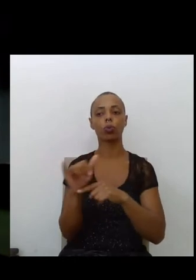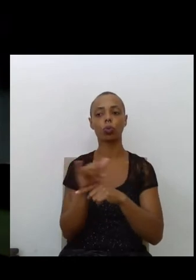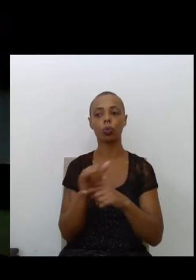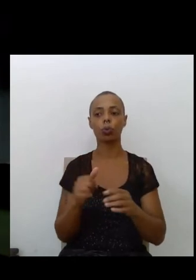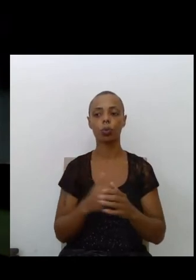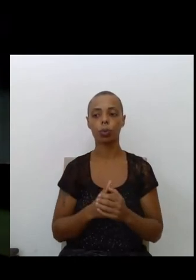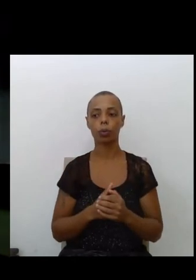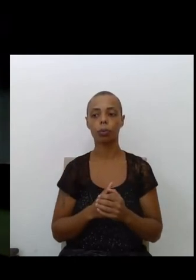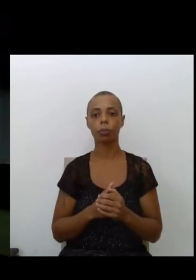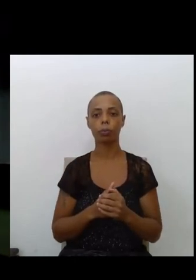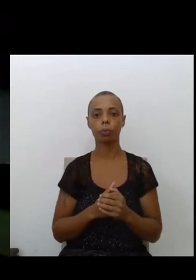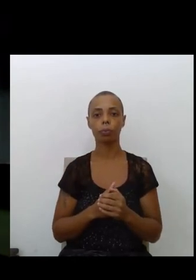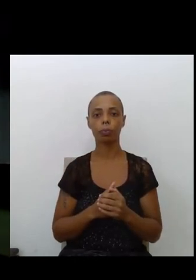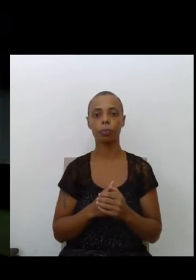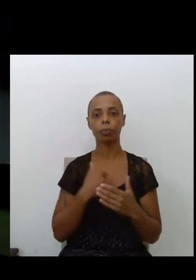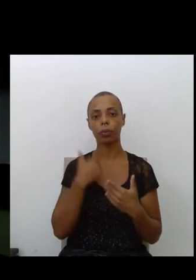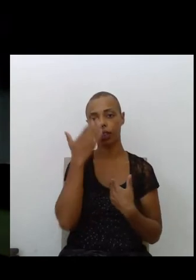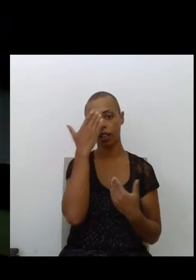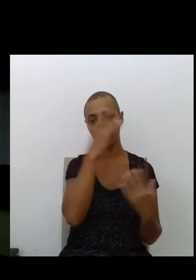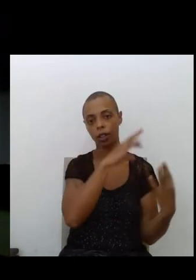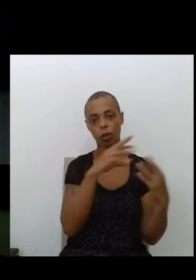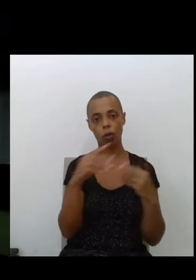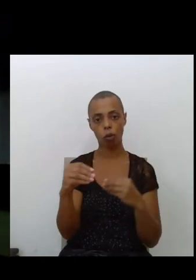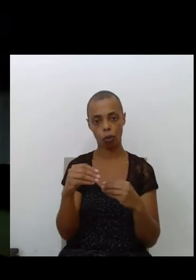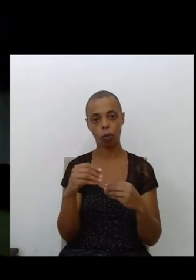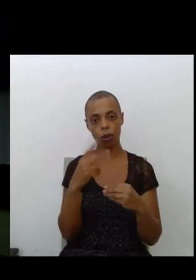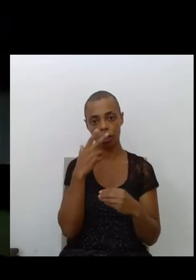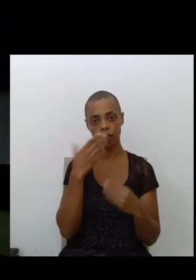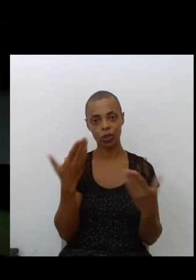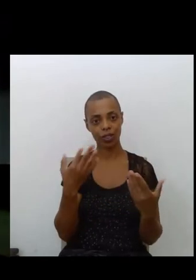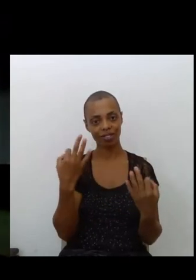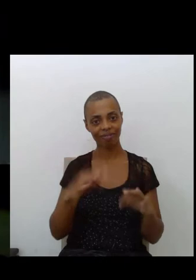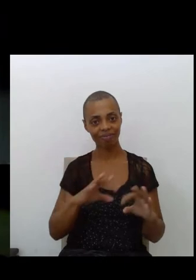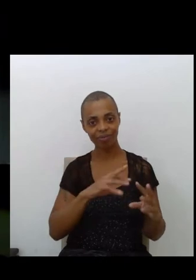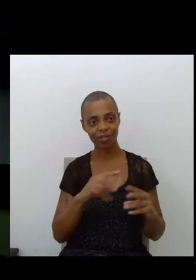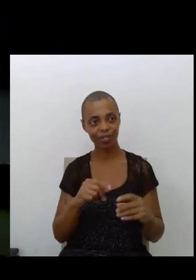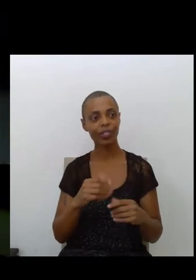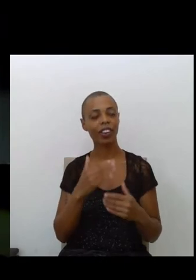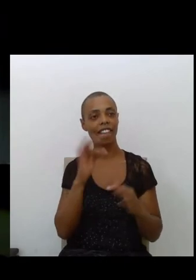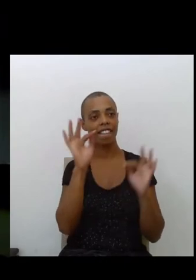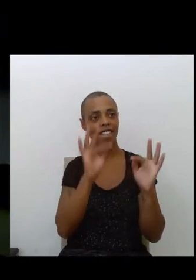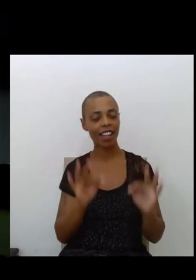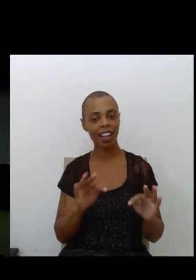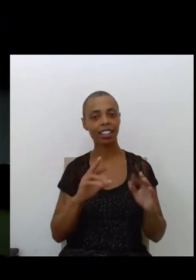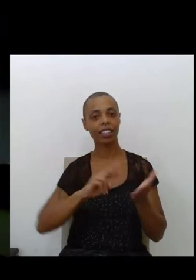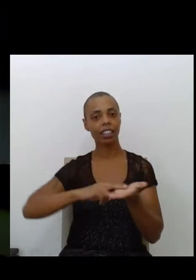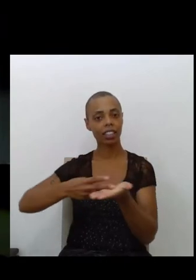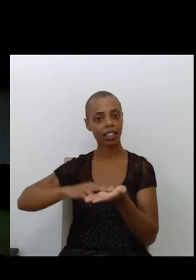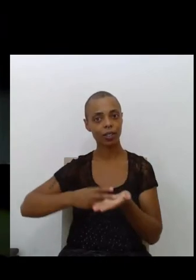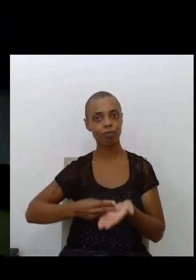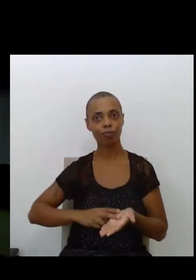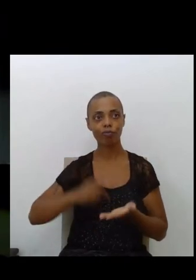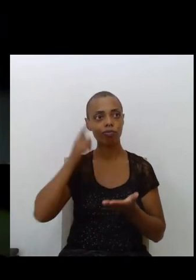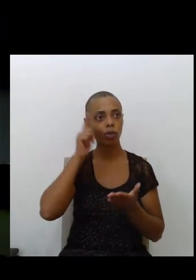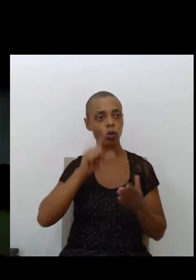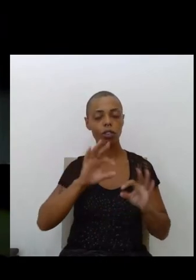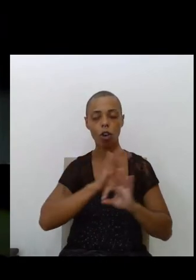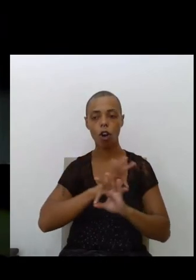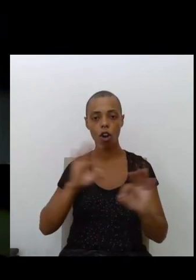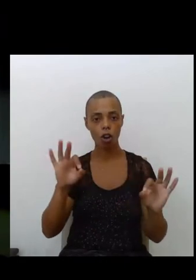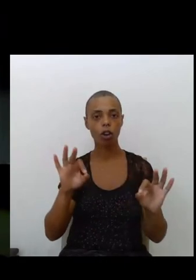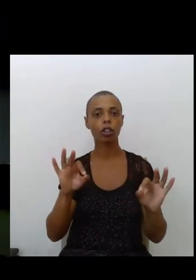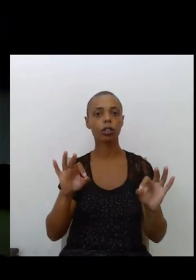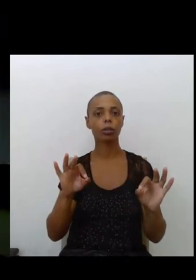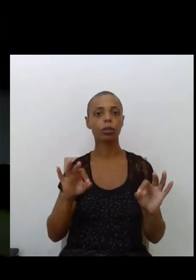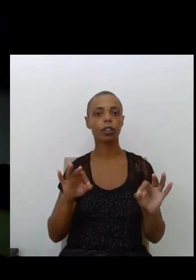broadcast on YouTube so thank you once again very much we're very happy that everything worked out with the translation